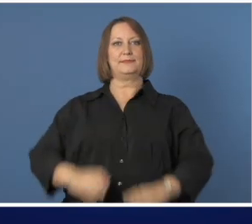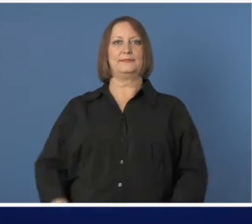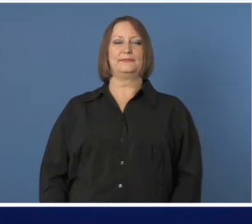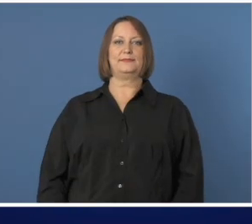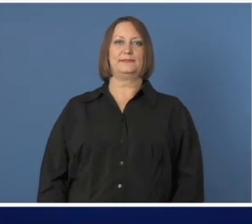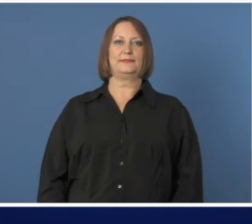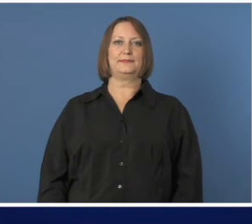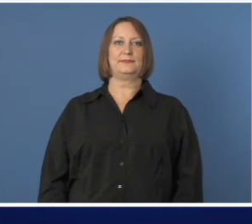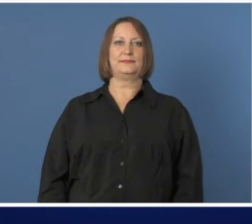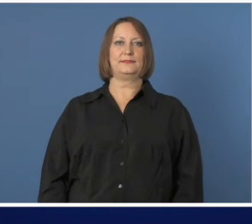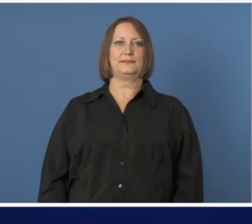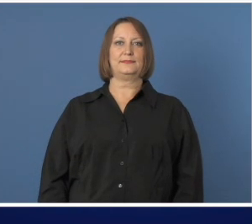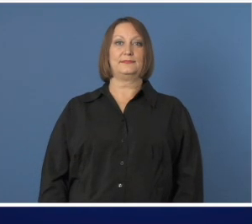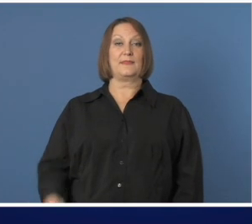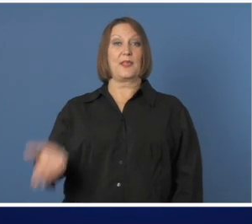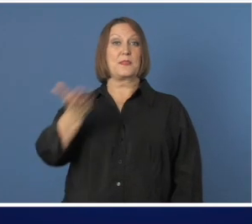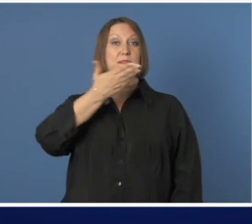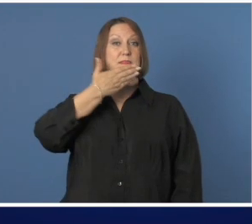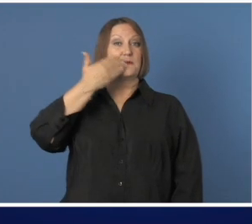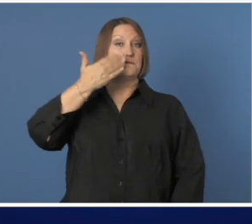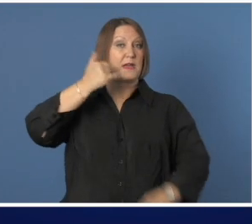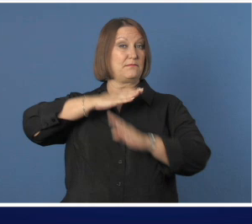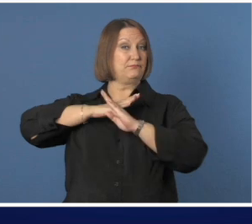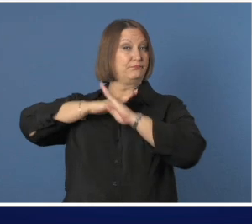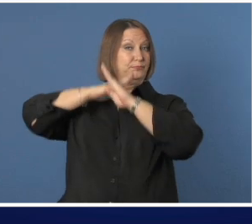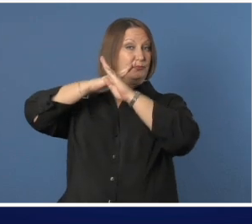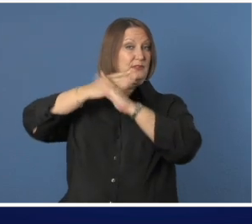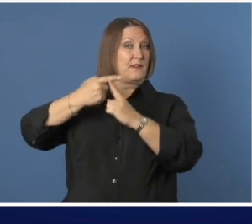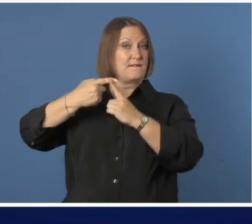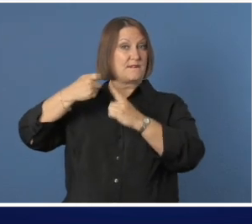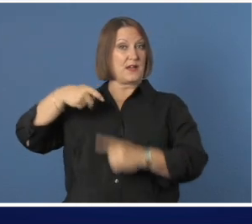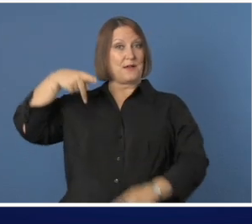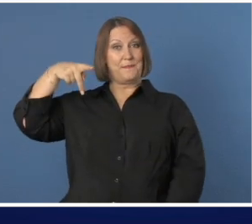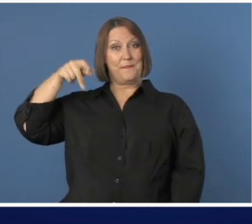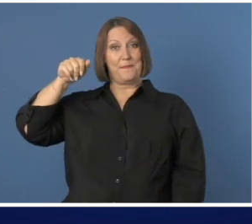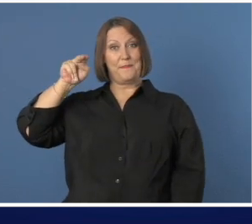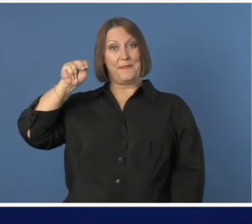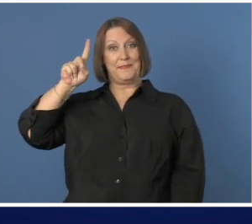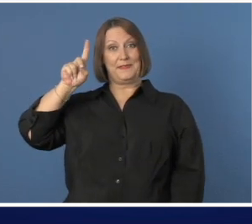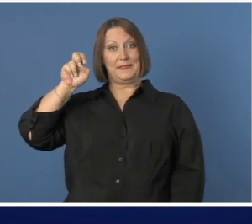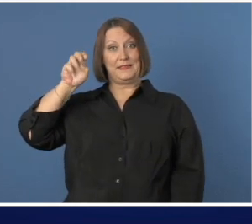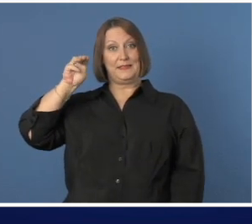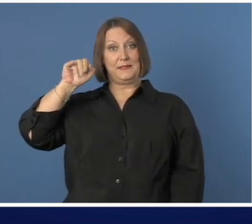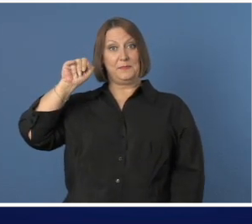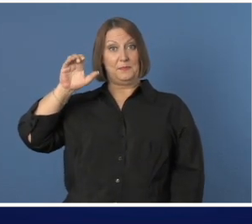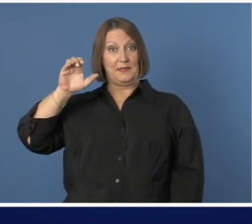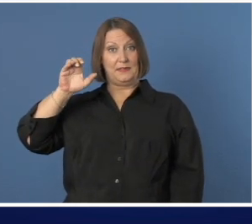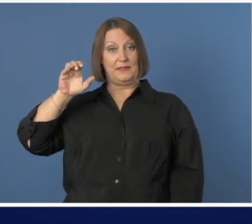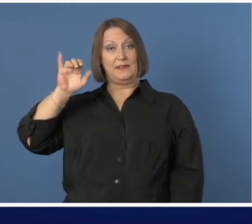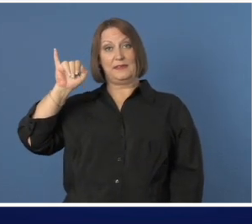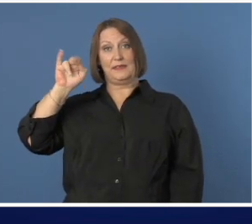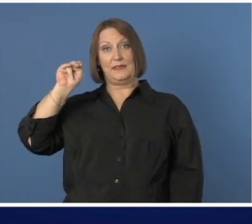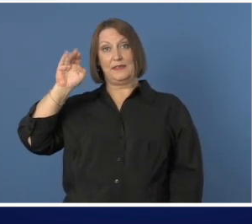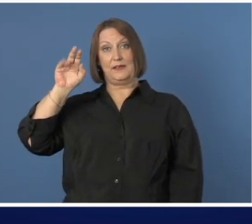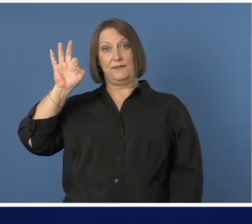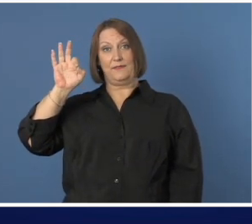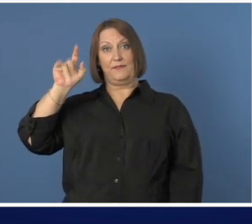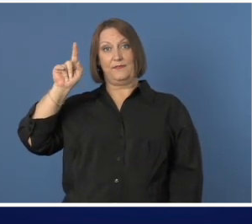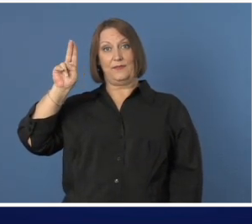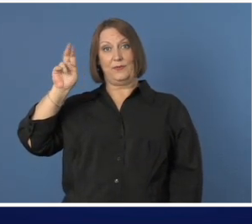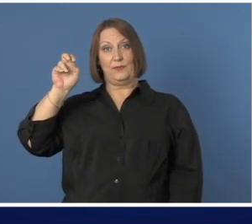prevention the best protection against pandemic influenza a vaccine